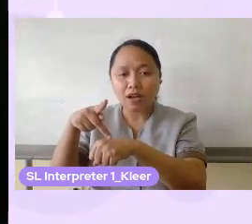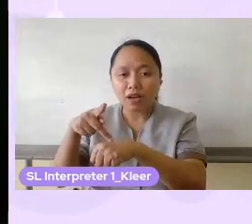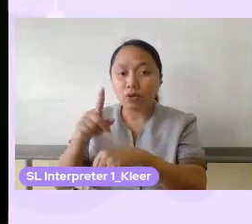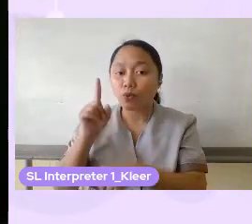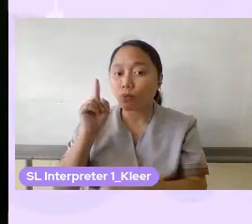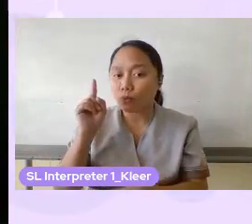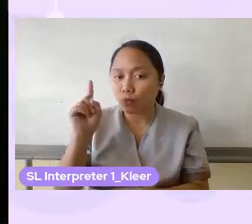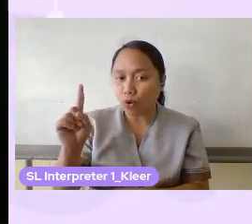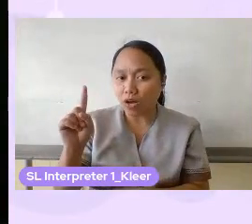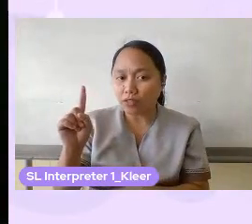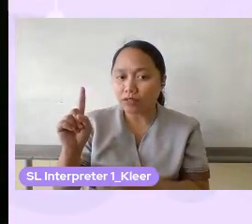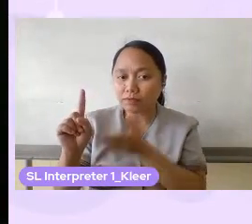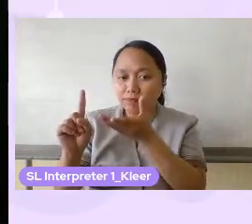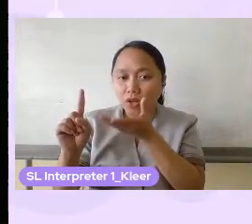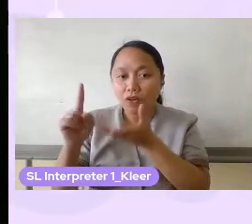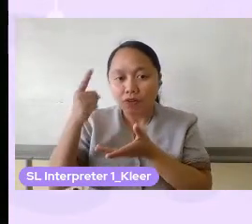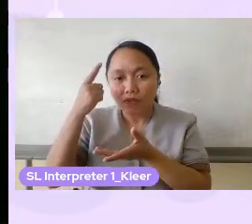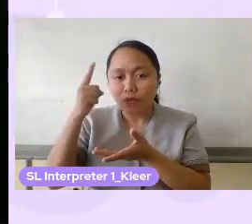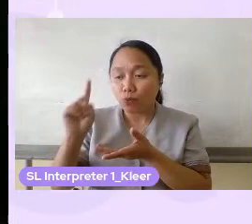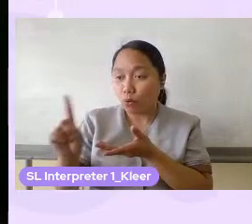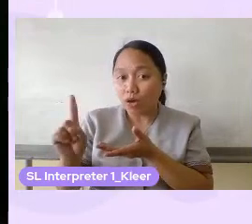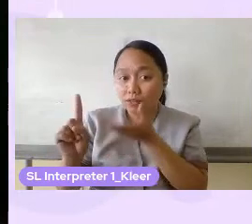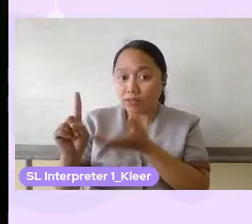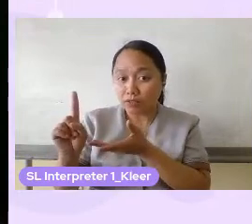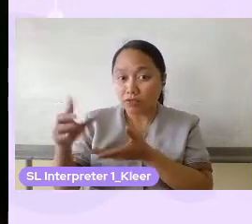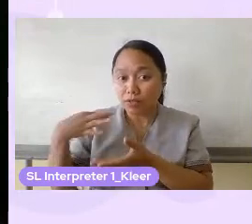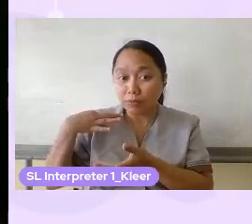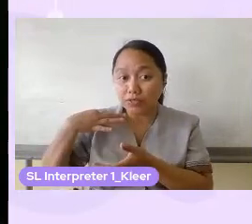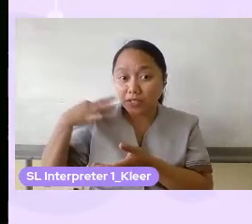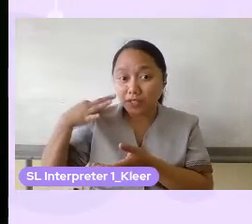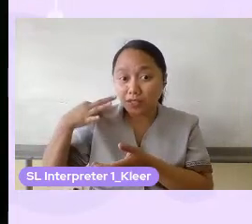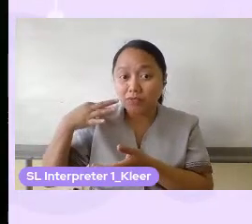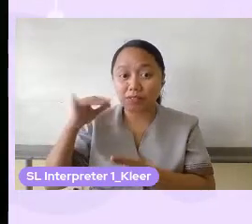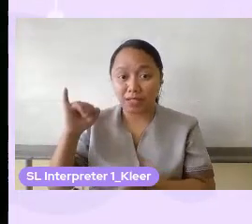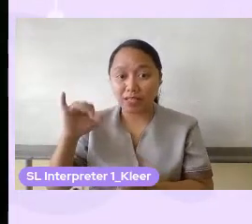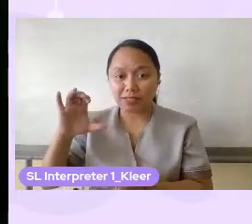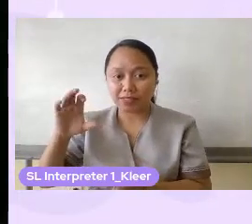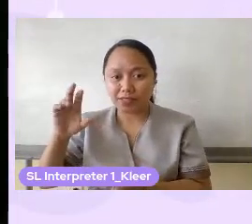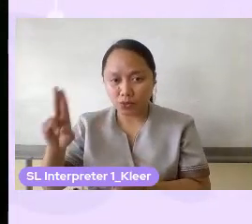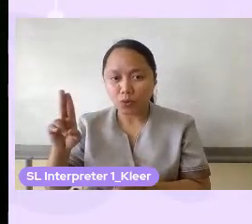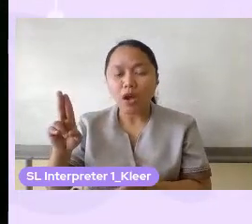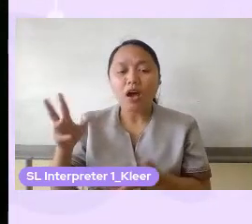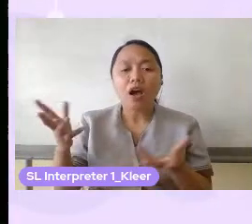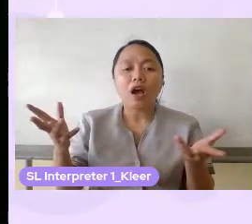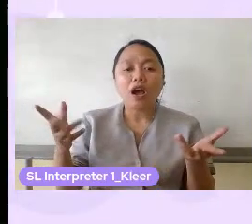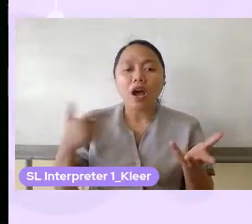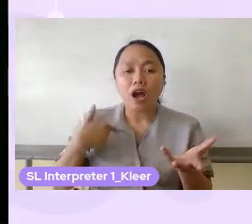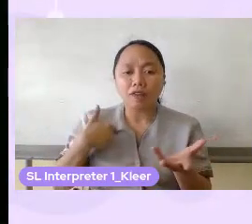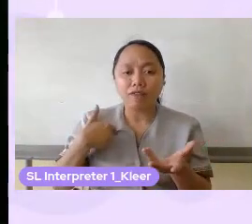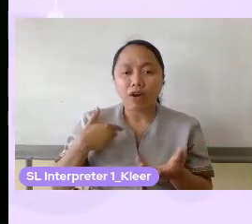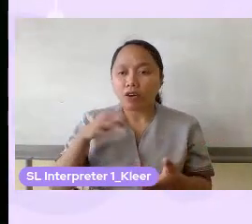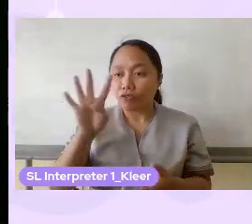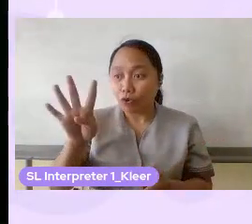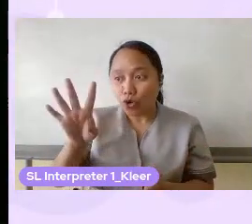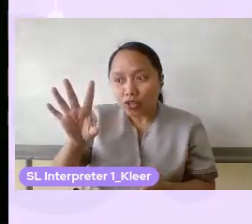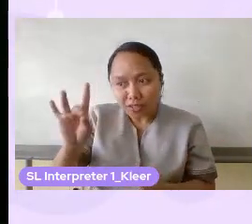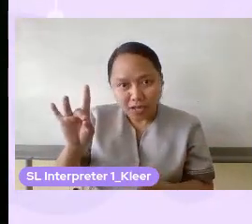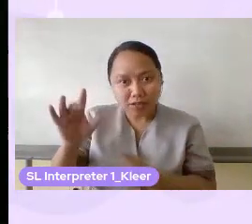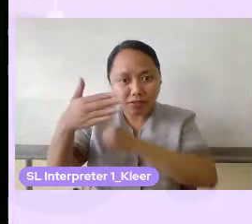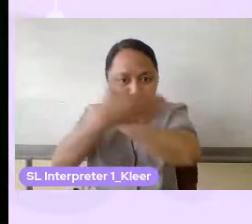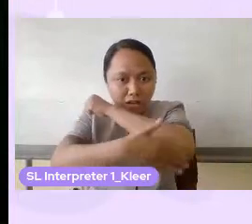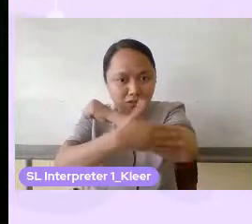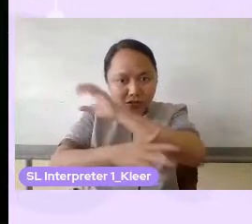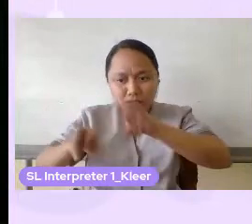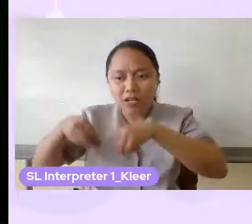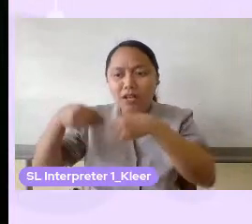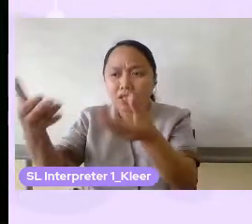sa ITU Council, kung saan 48 countries lang po ang nabibigyan ng chance to sit in the council to serve as the policy